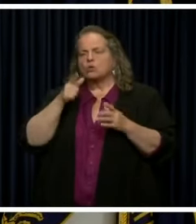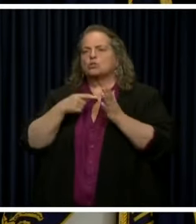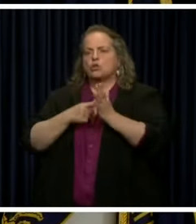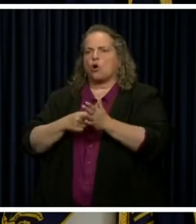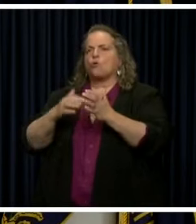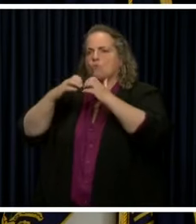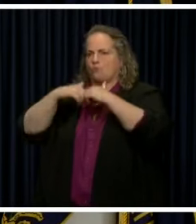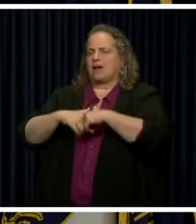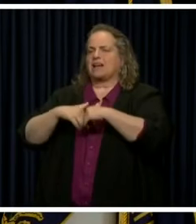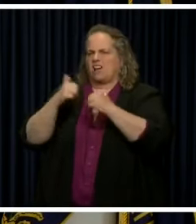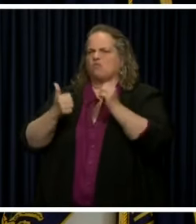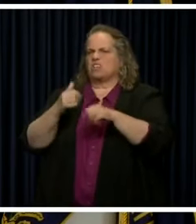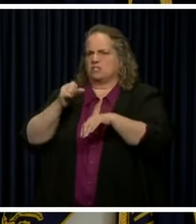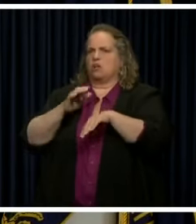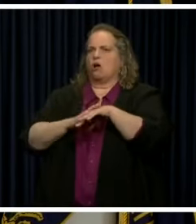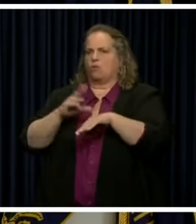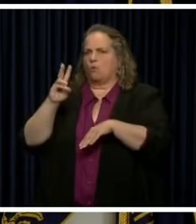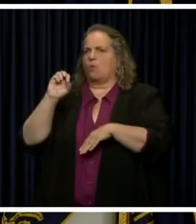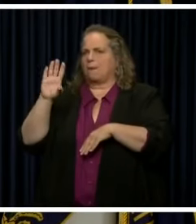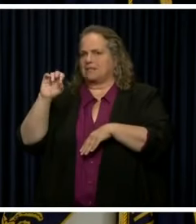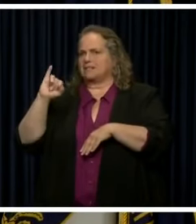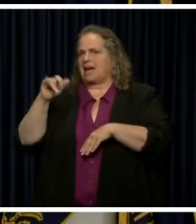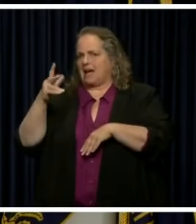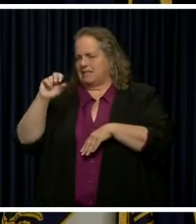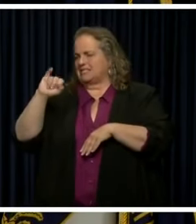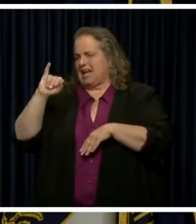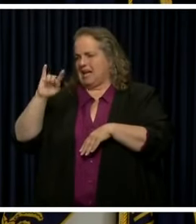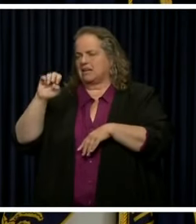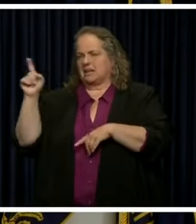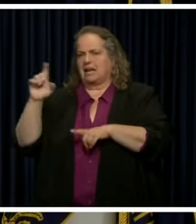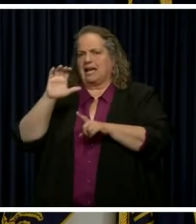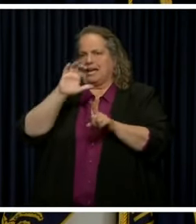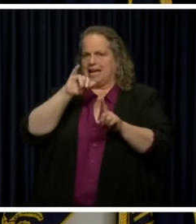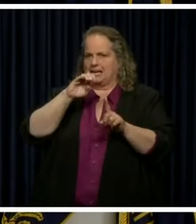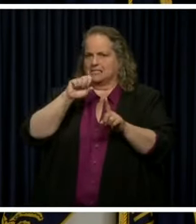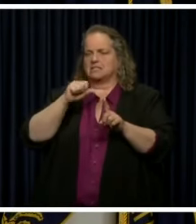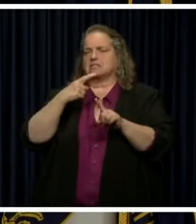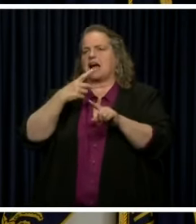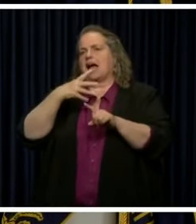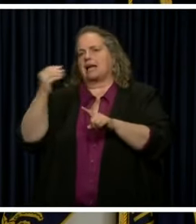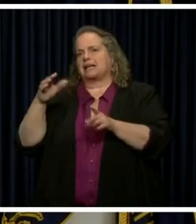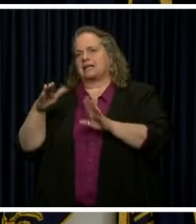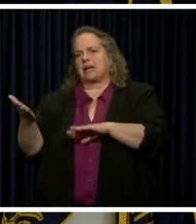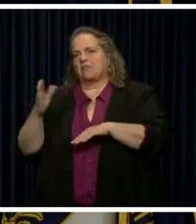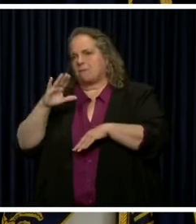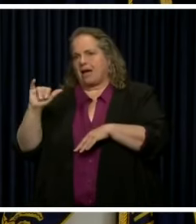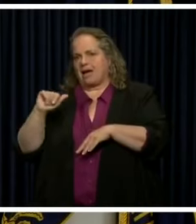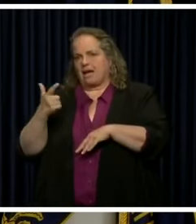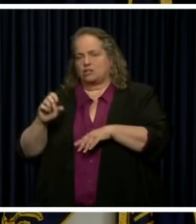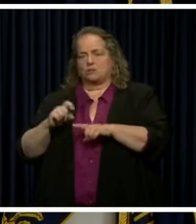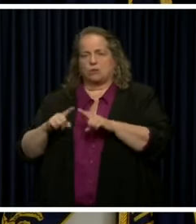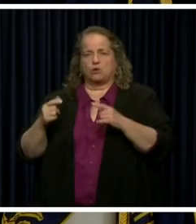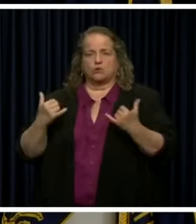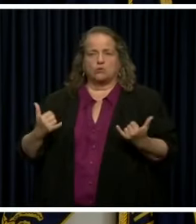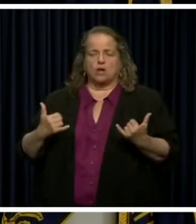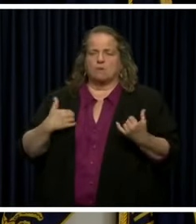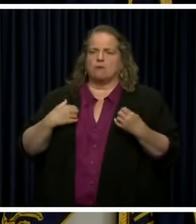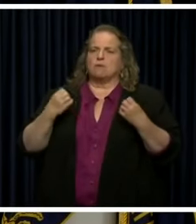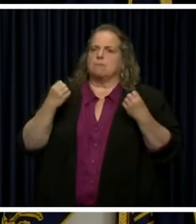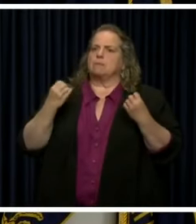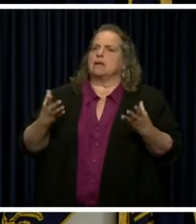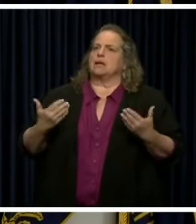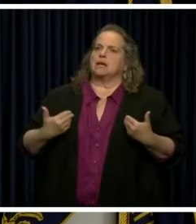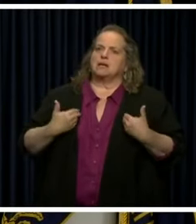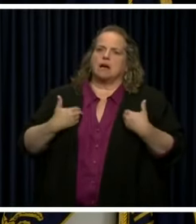website, of both cases and of deaths by age. But today we got a lot of young